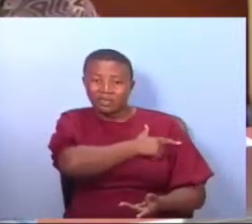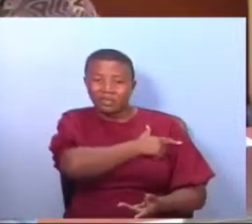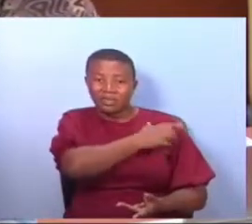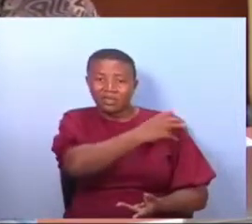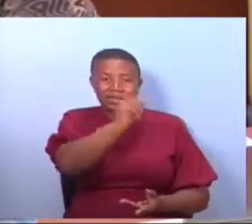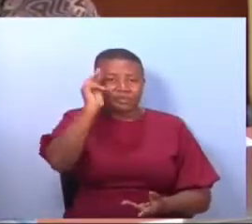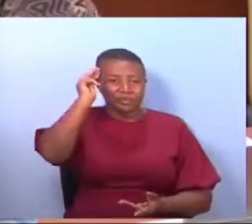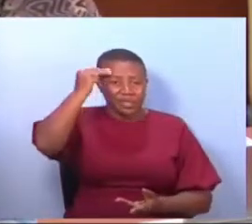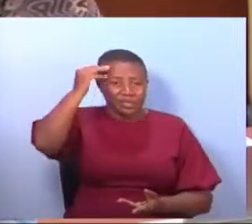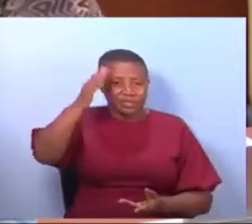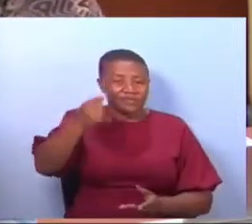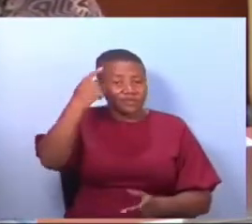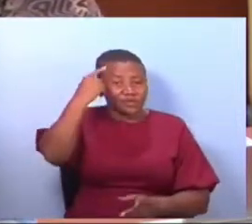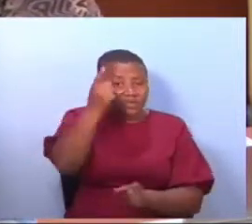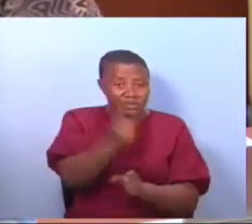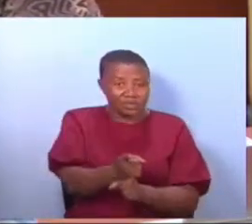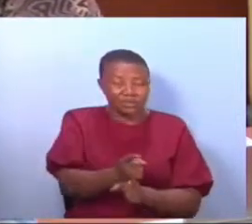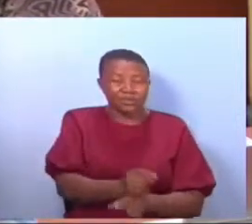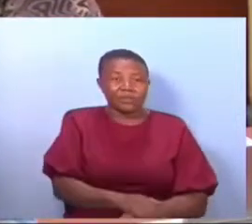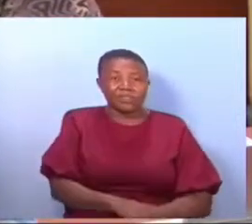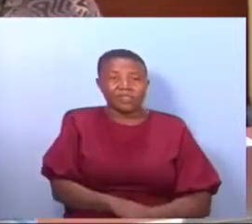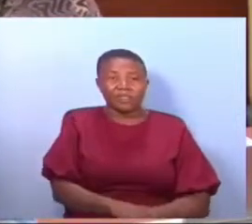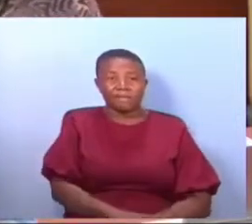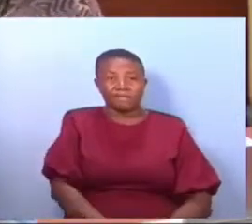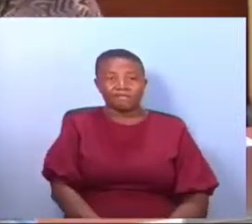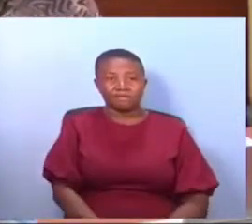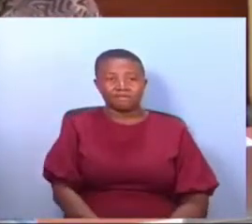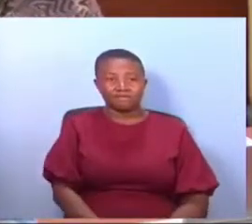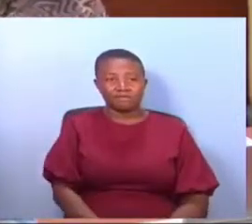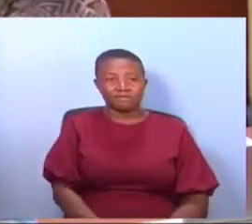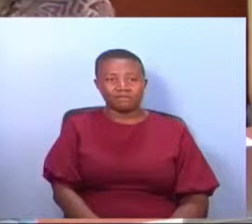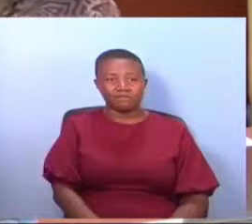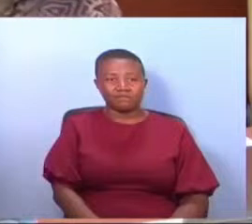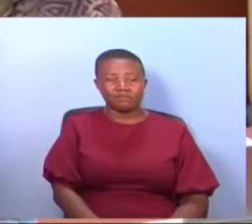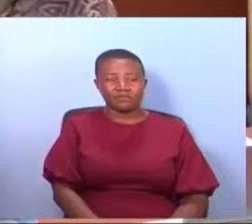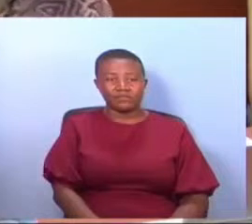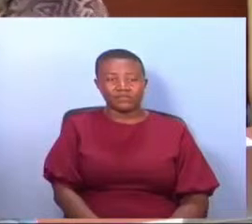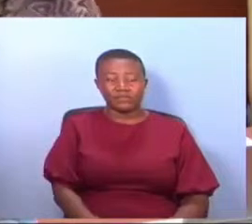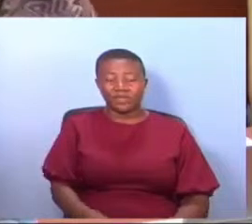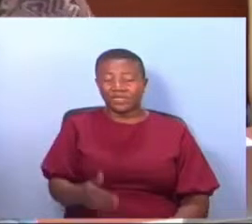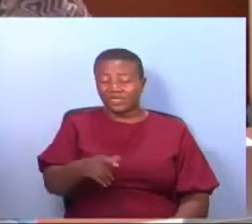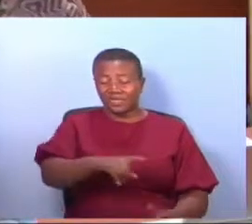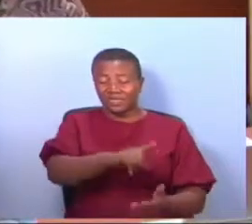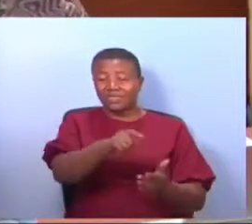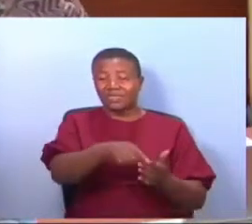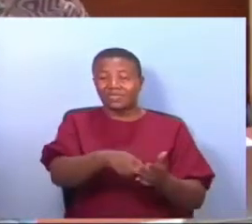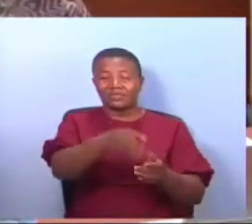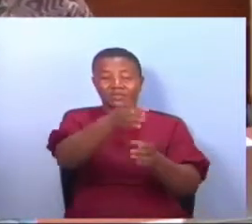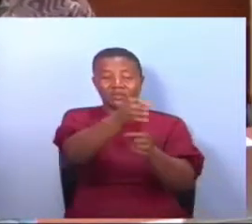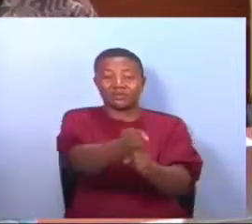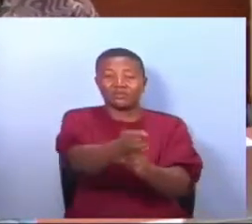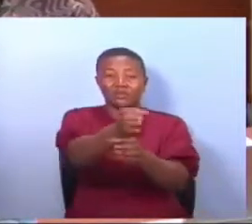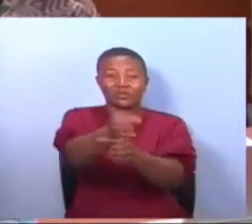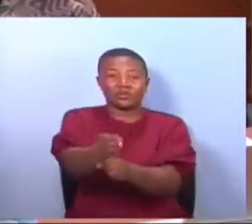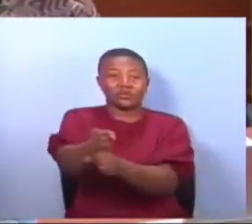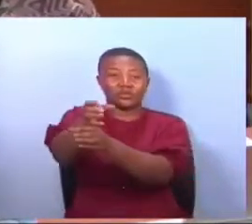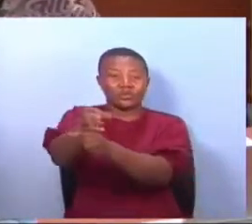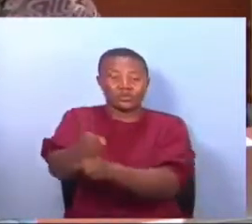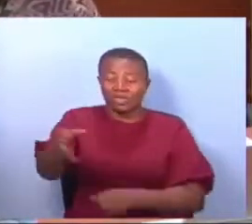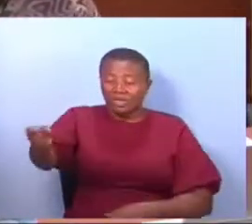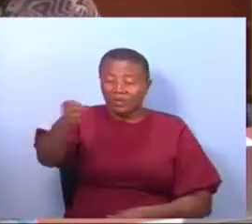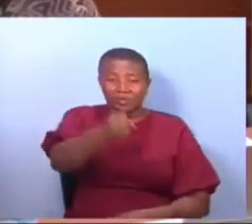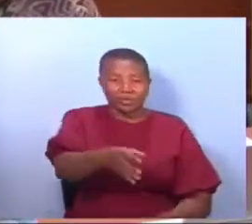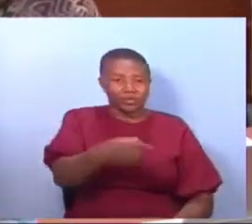Speaker, this thought appointment is unacceptable. Mr.